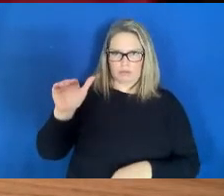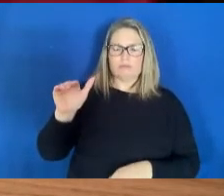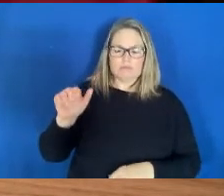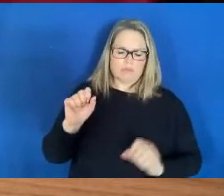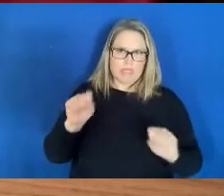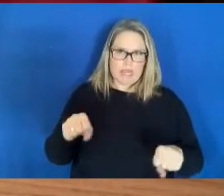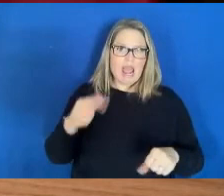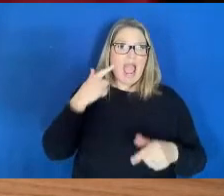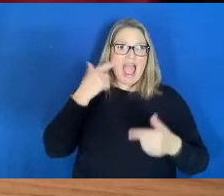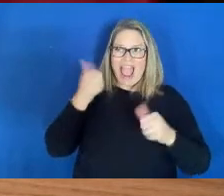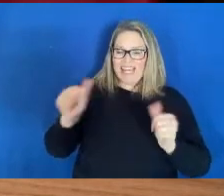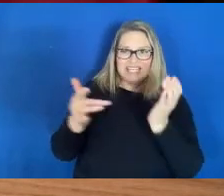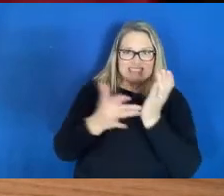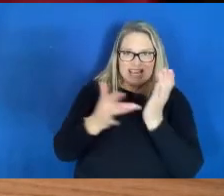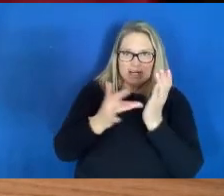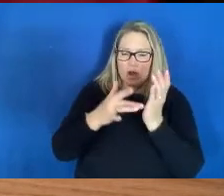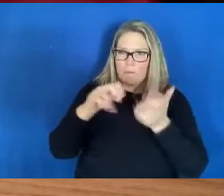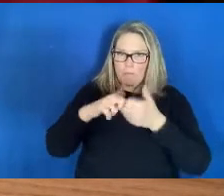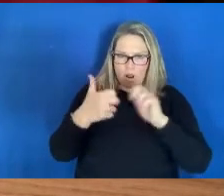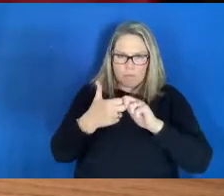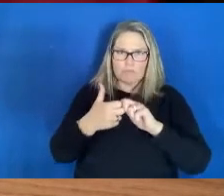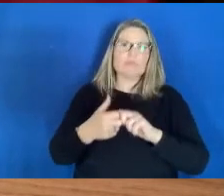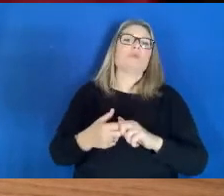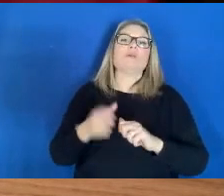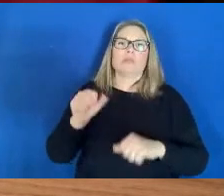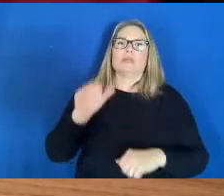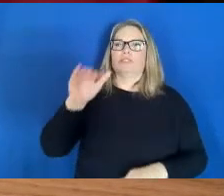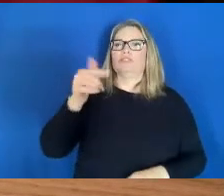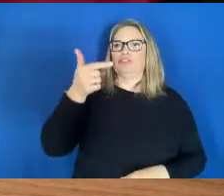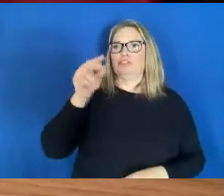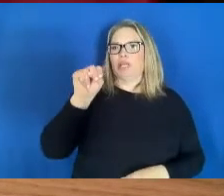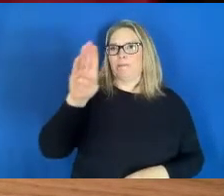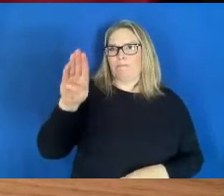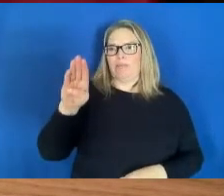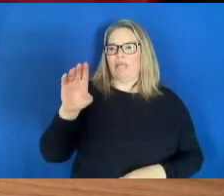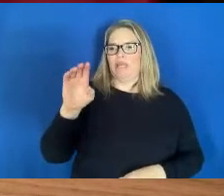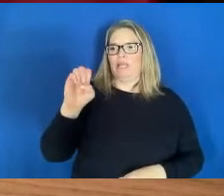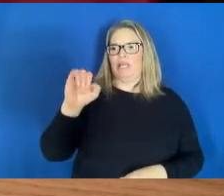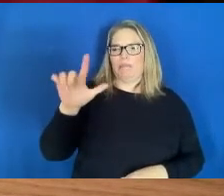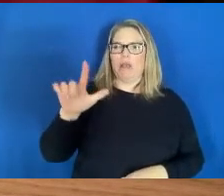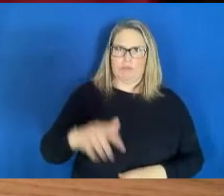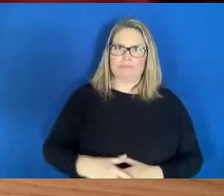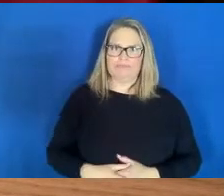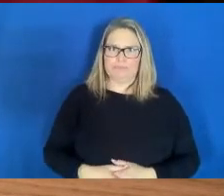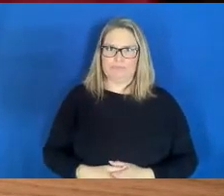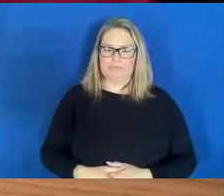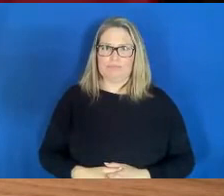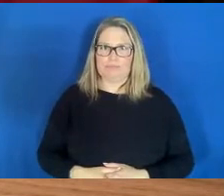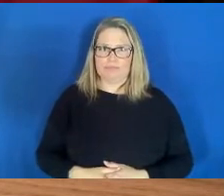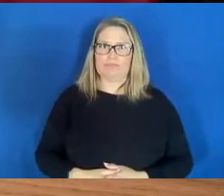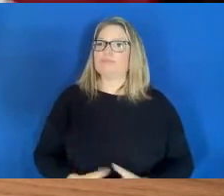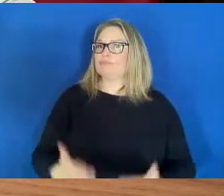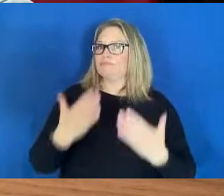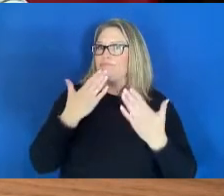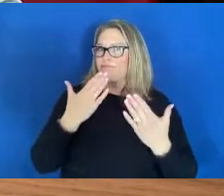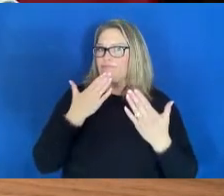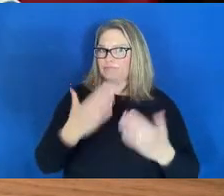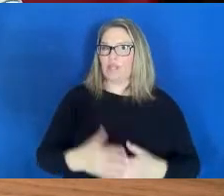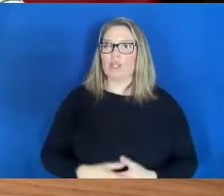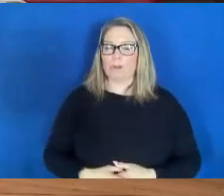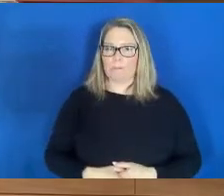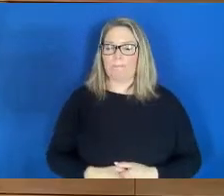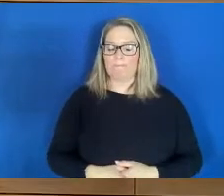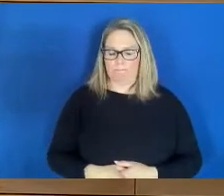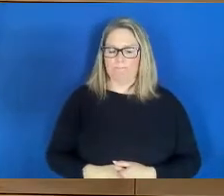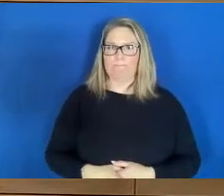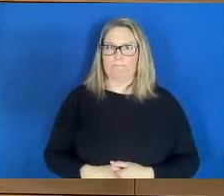technical issues, you can contact the GOMB email. And thank you. Merci beaucoup.